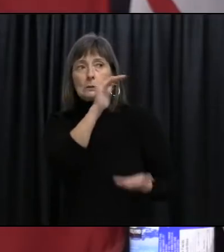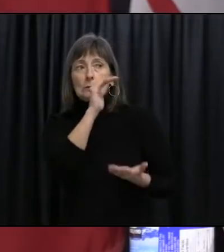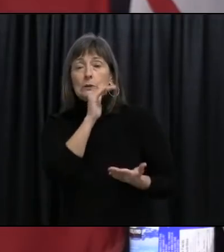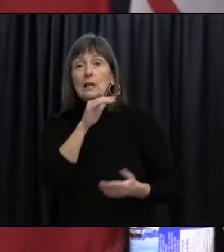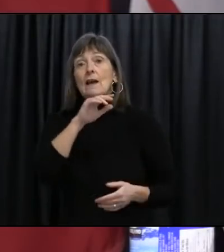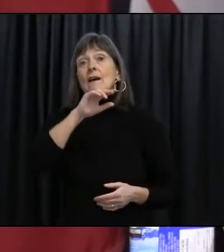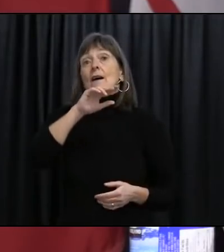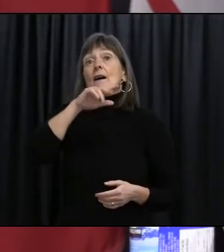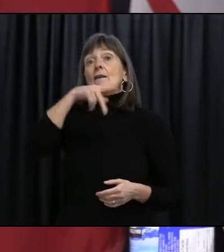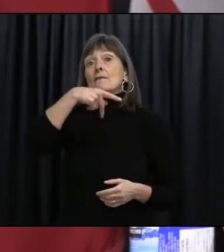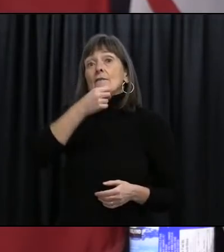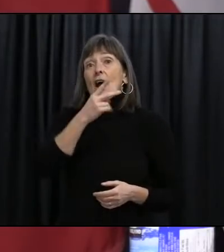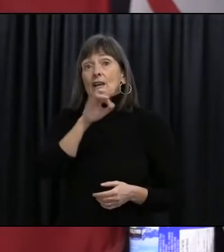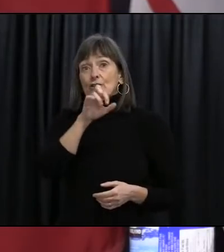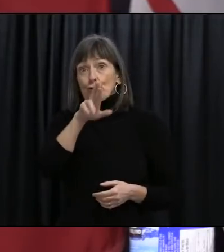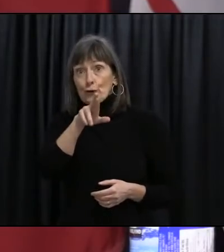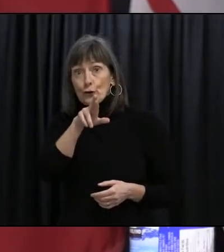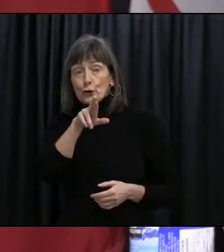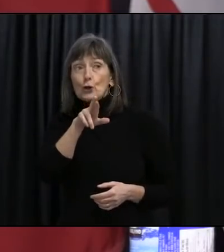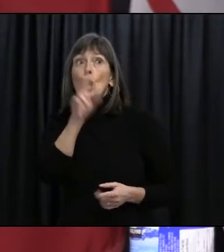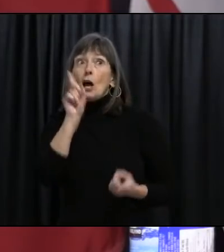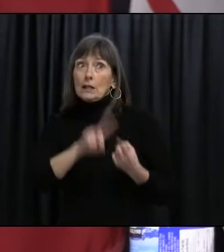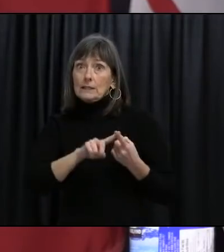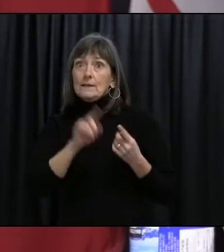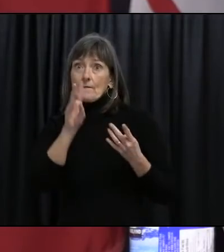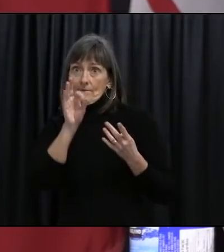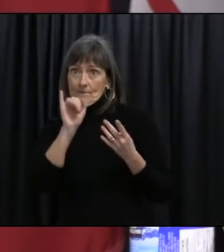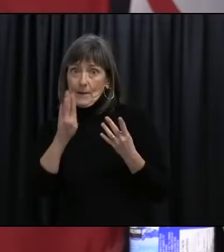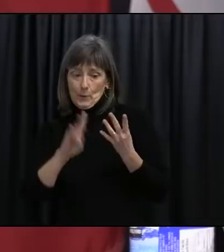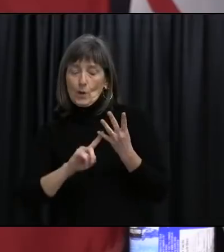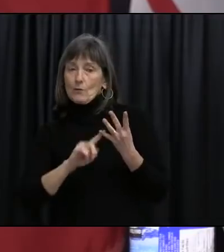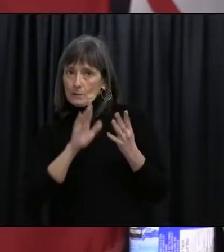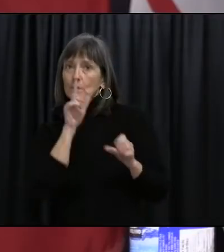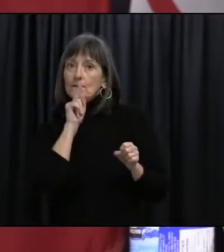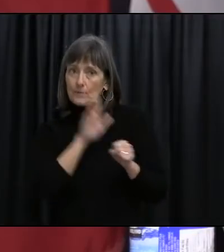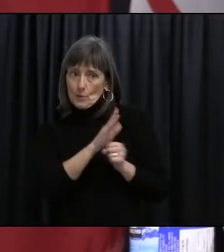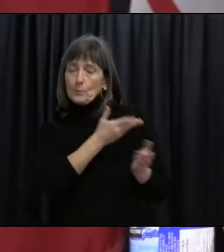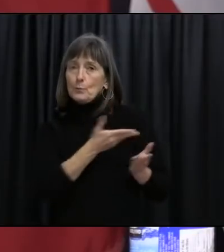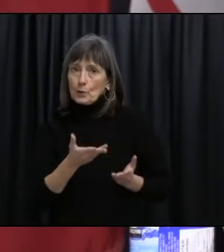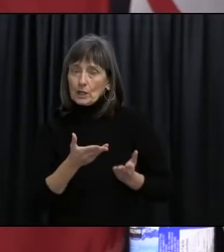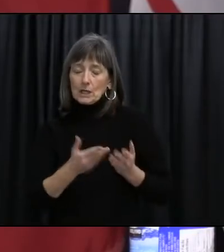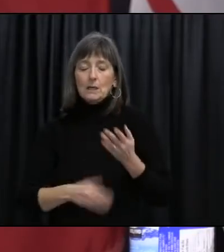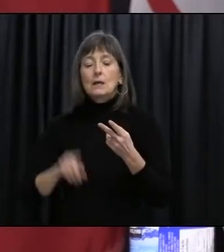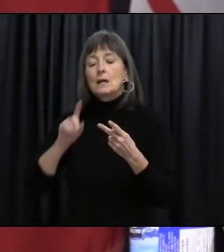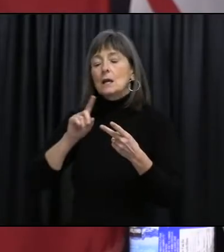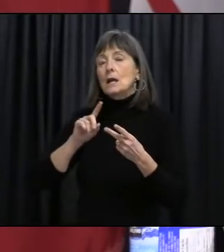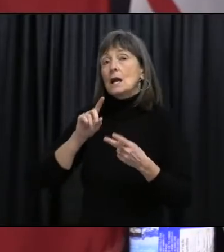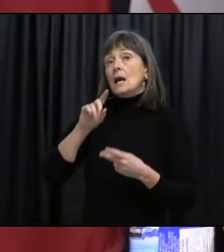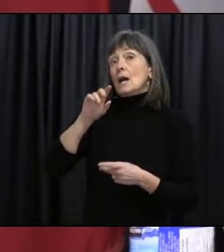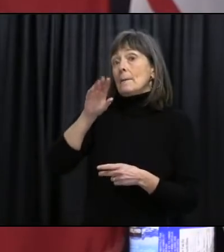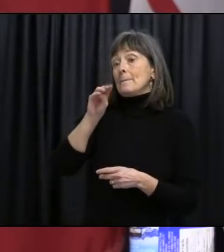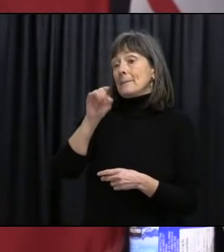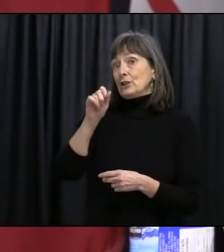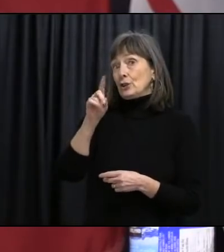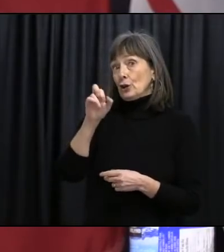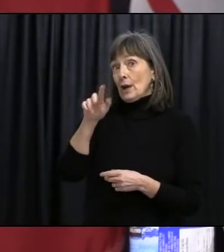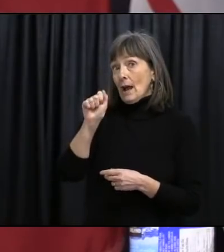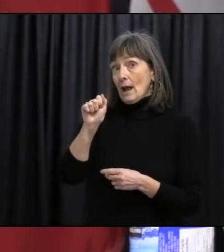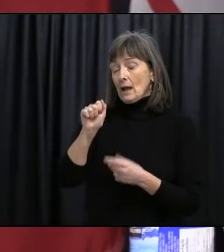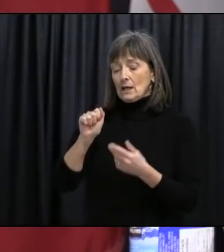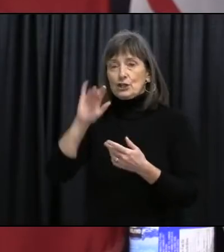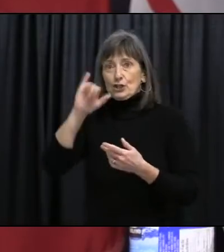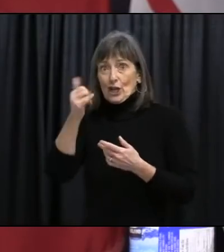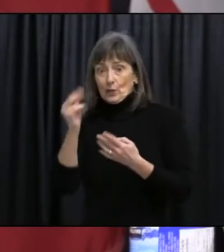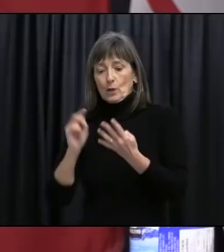Pfizer out to the beginning of February, and for Moderna until the third week of January. So we're in a